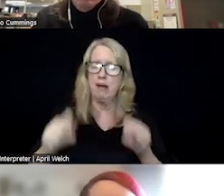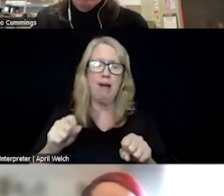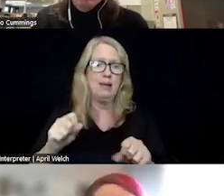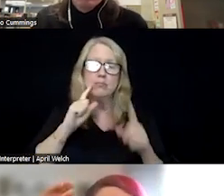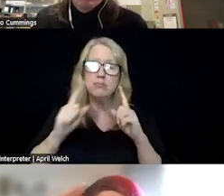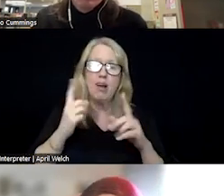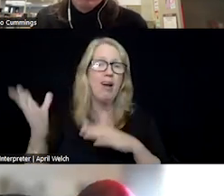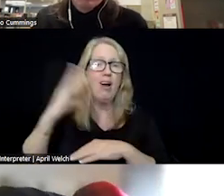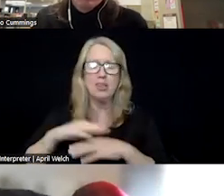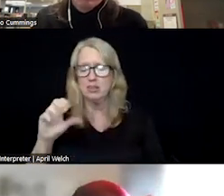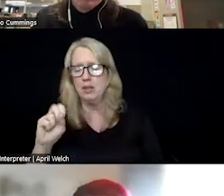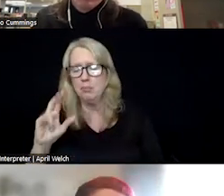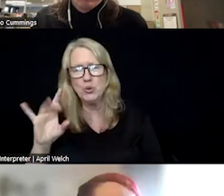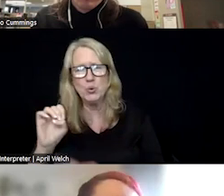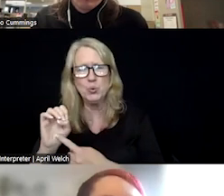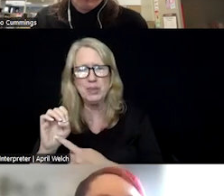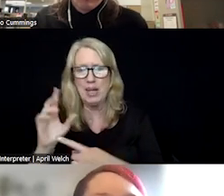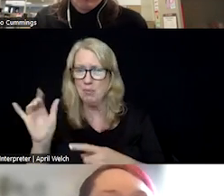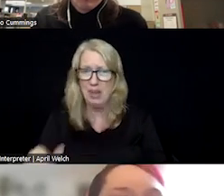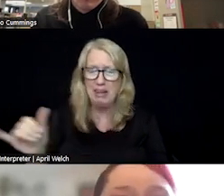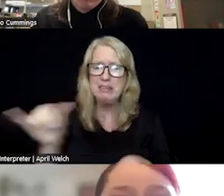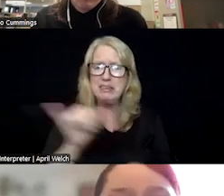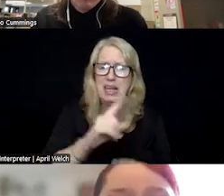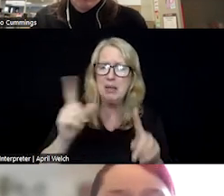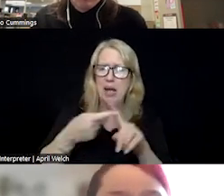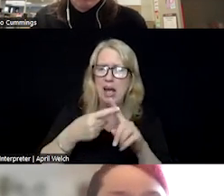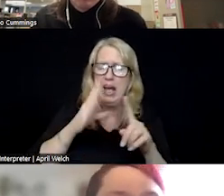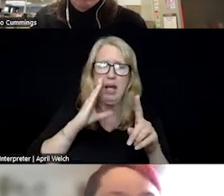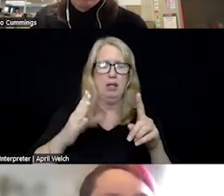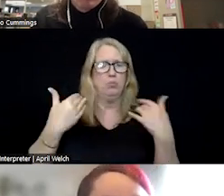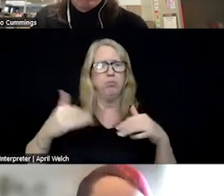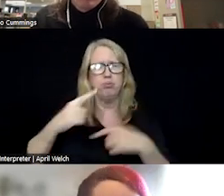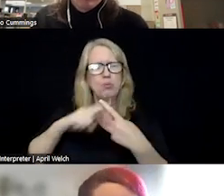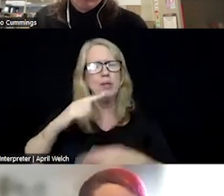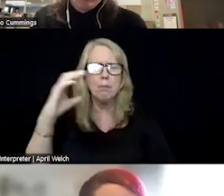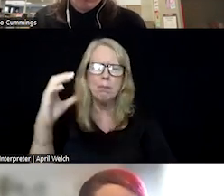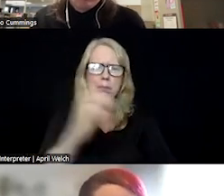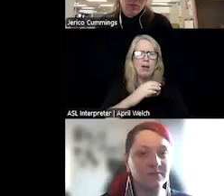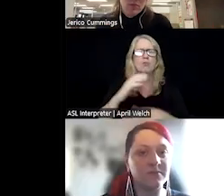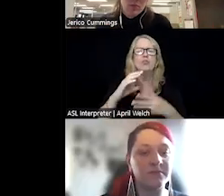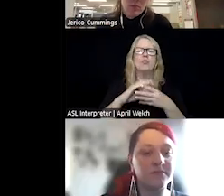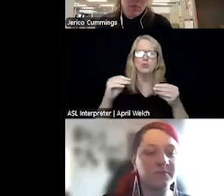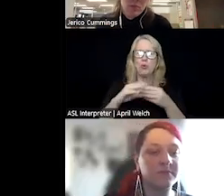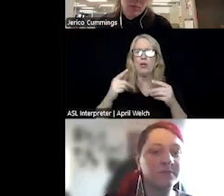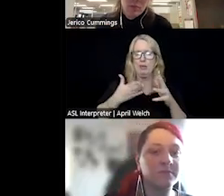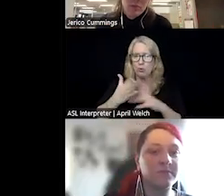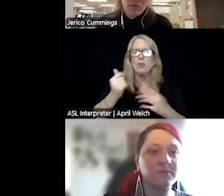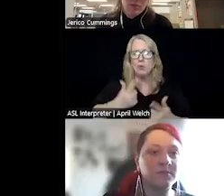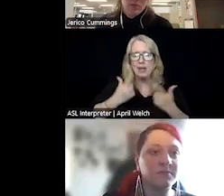about suicide, but it's not really the same and it doesn't come across with such a powerful story like the ones that are lived